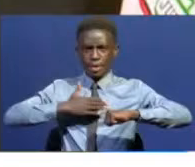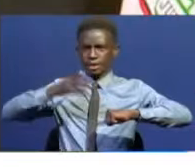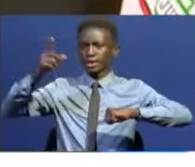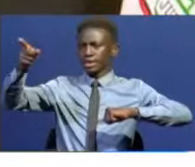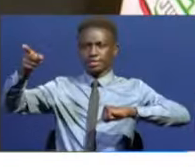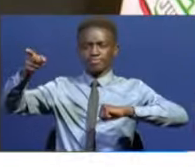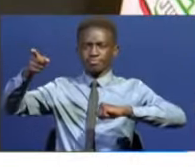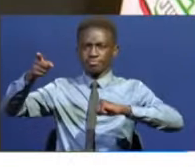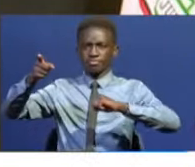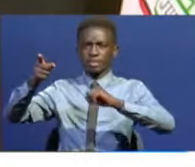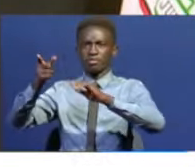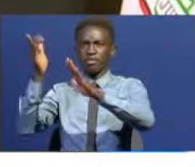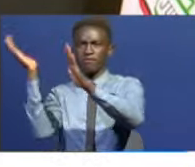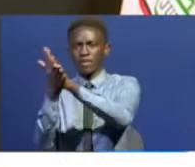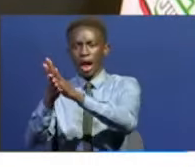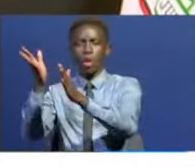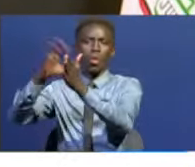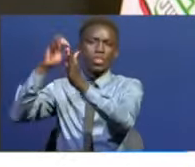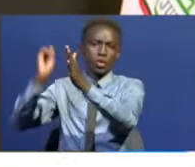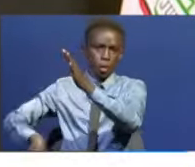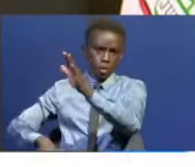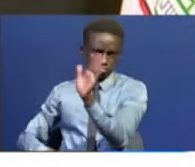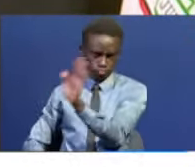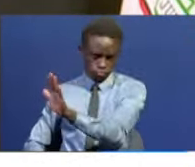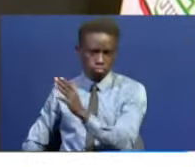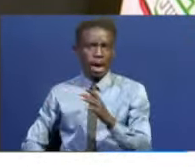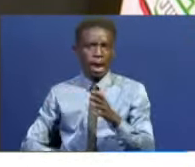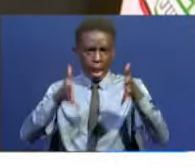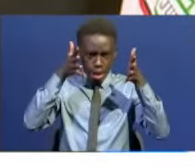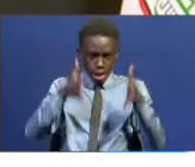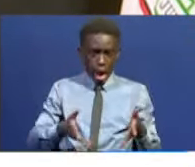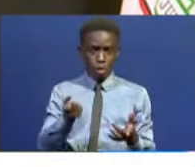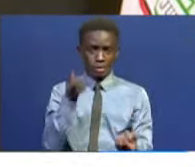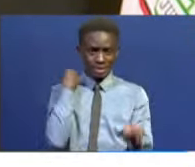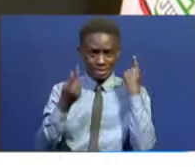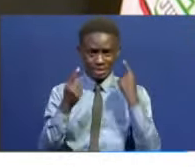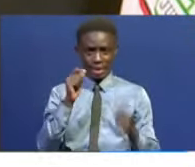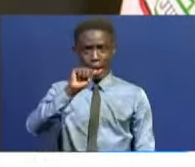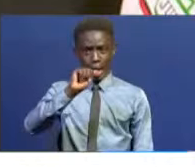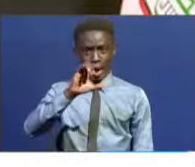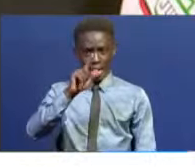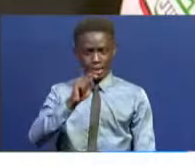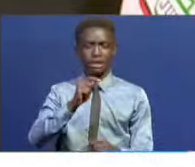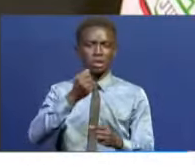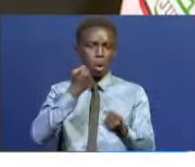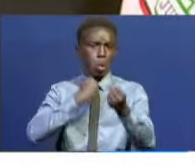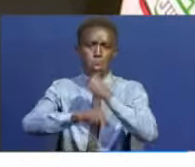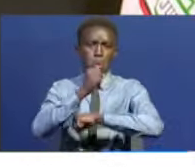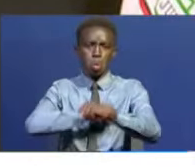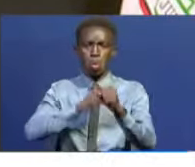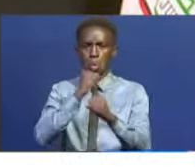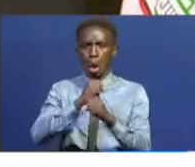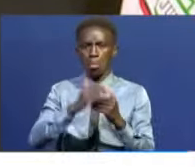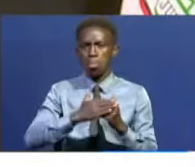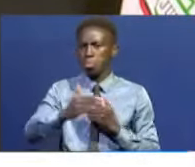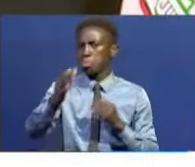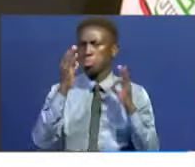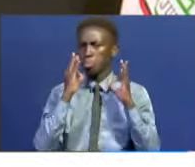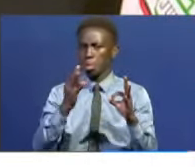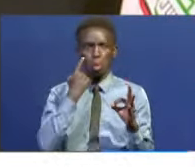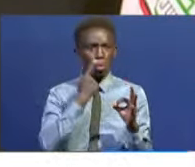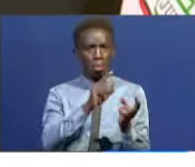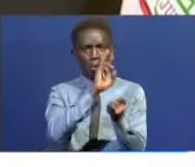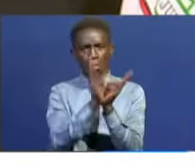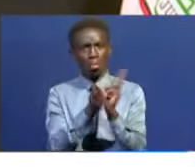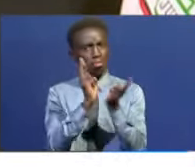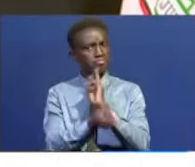cases, and now the Tea Act is operational, and that will see meaningful reforms.